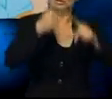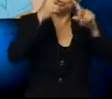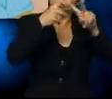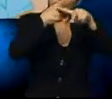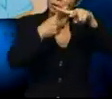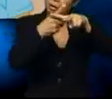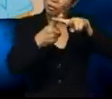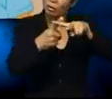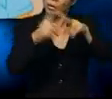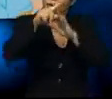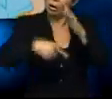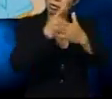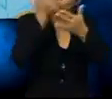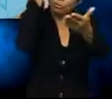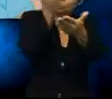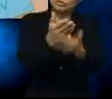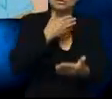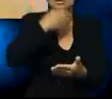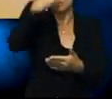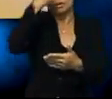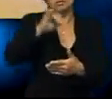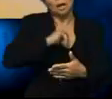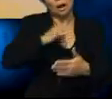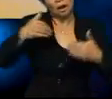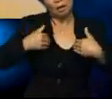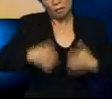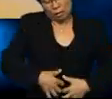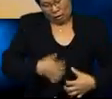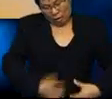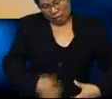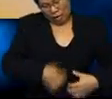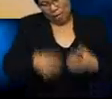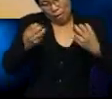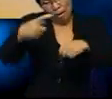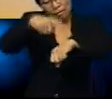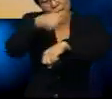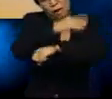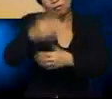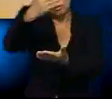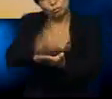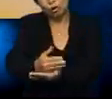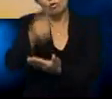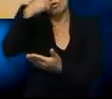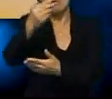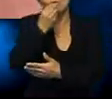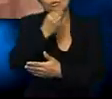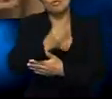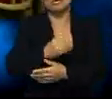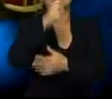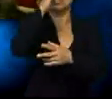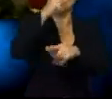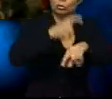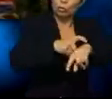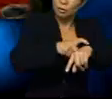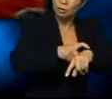took Ravi 2.5 hours to reach Ipoh. That's because I got hungry many times and we had to stop